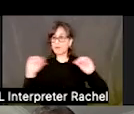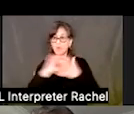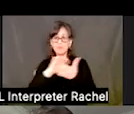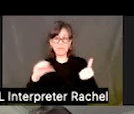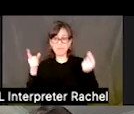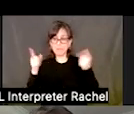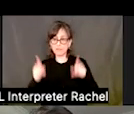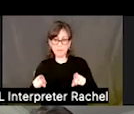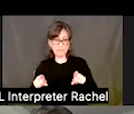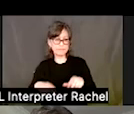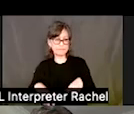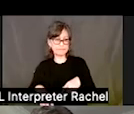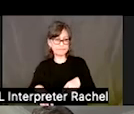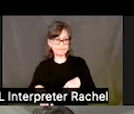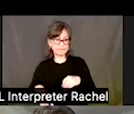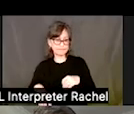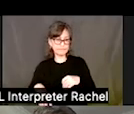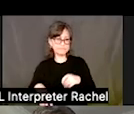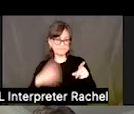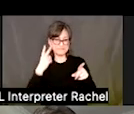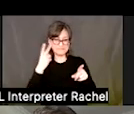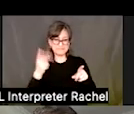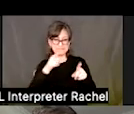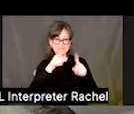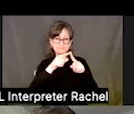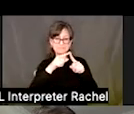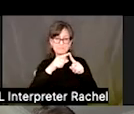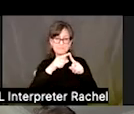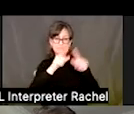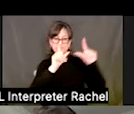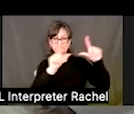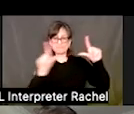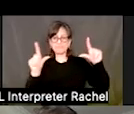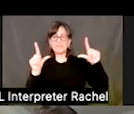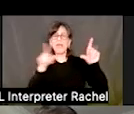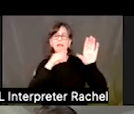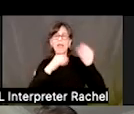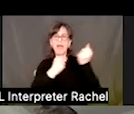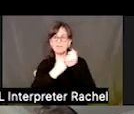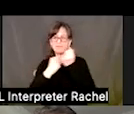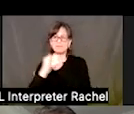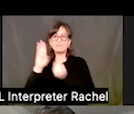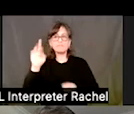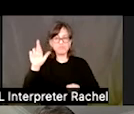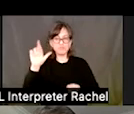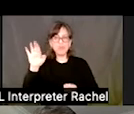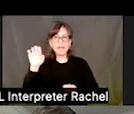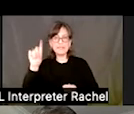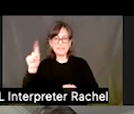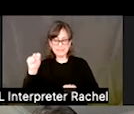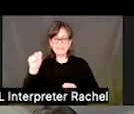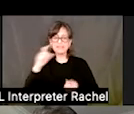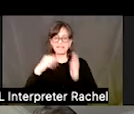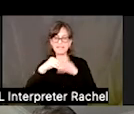luckily. Next slide. You can see here the braces were put in. I'll show you in a second what they did on the inside. Next